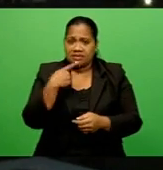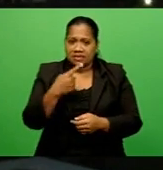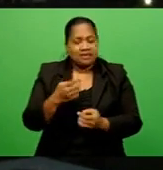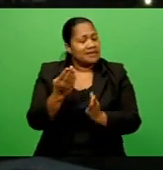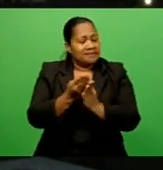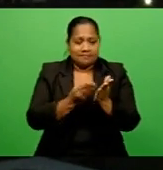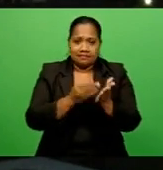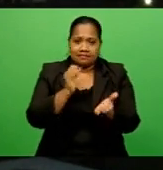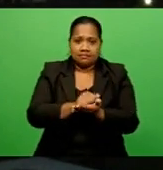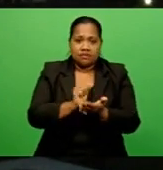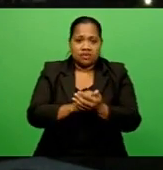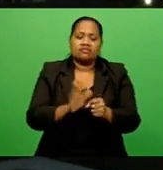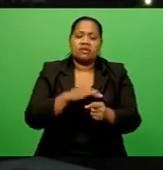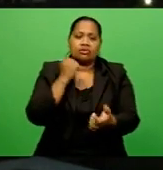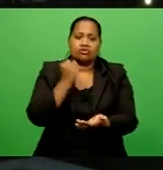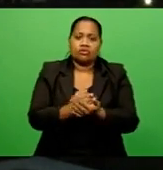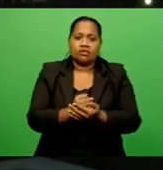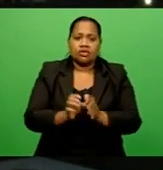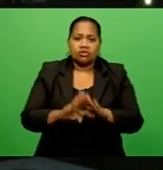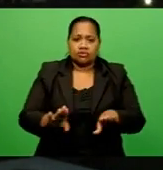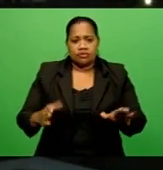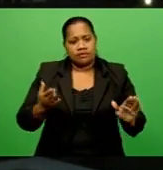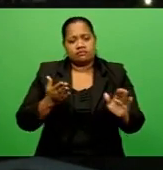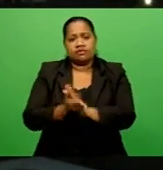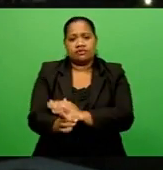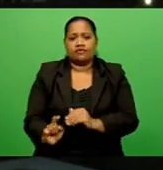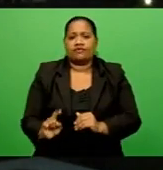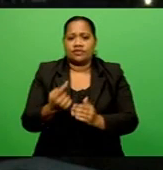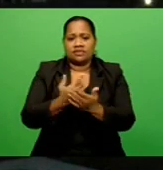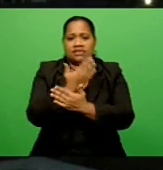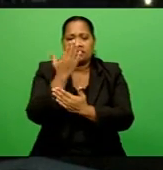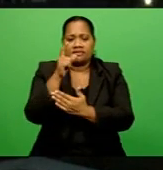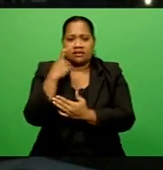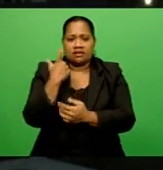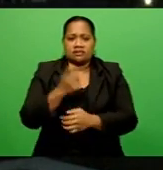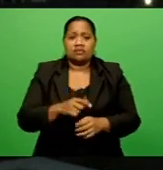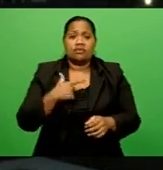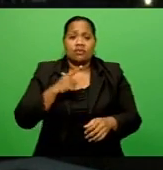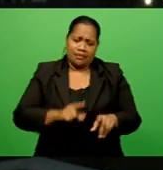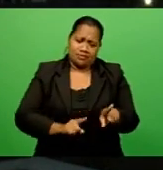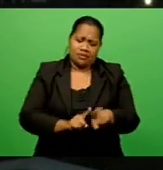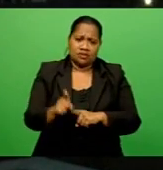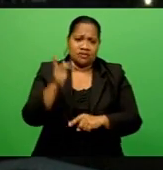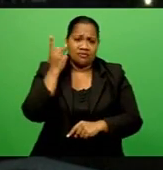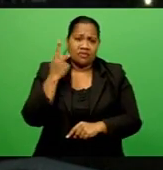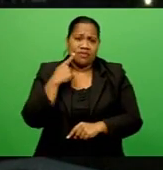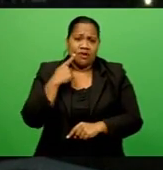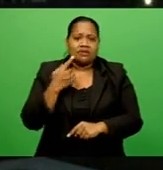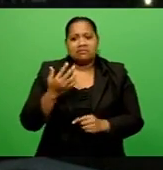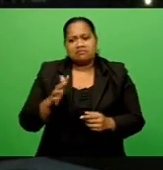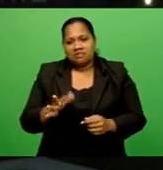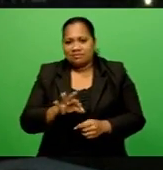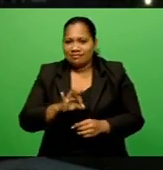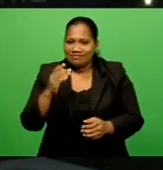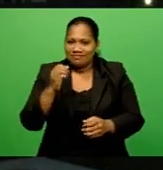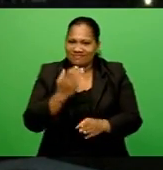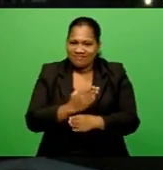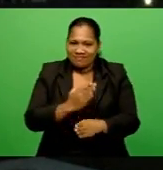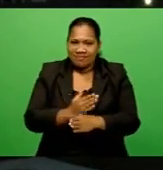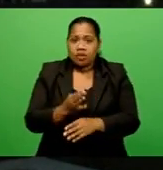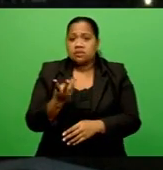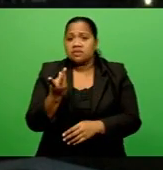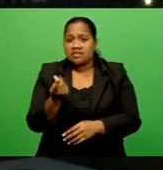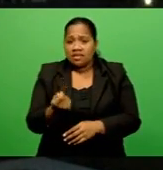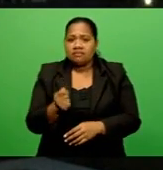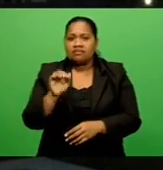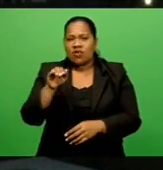to ensure that their kids attend the first day of class, because majority of these parents are either unemployed or some have